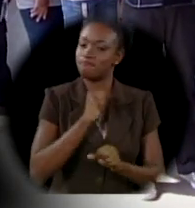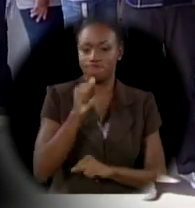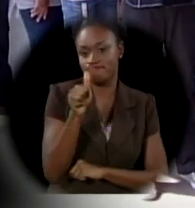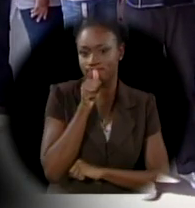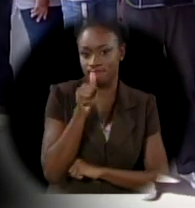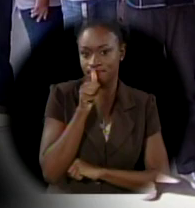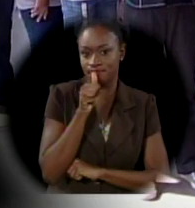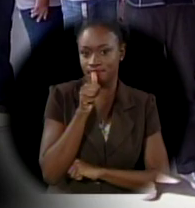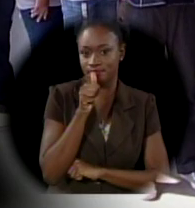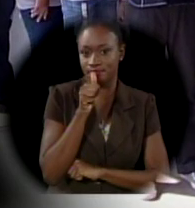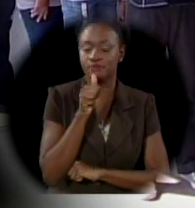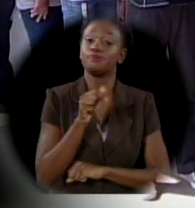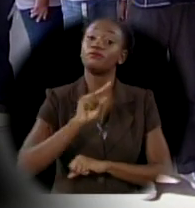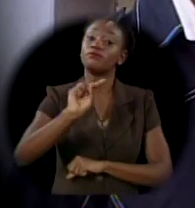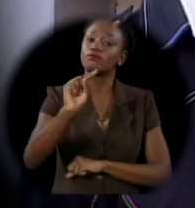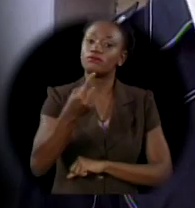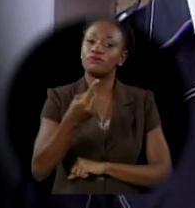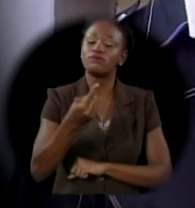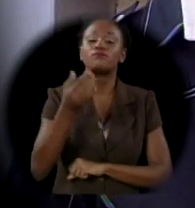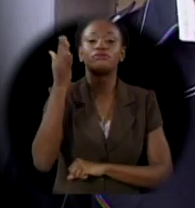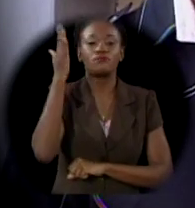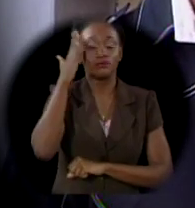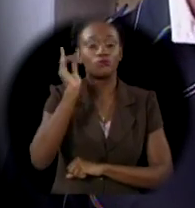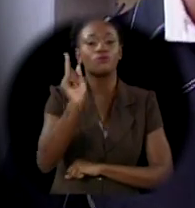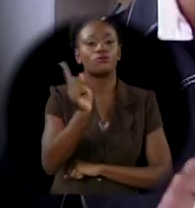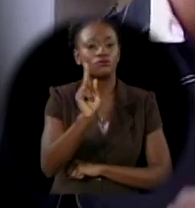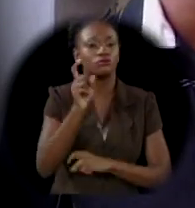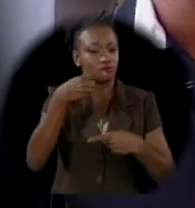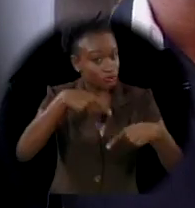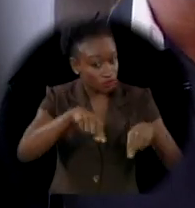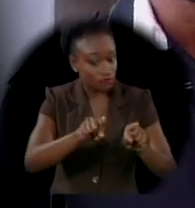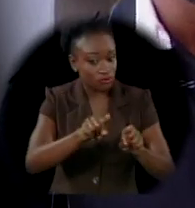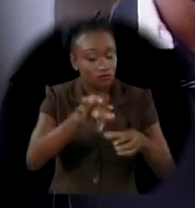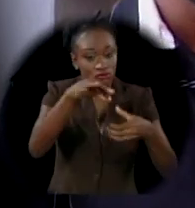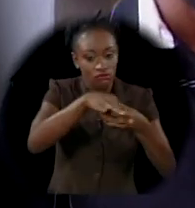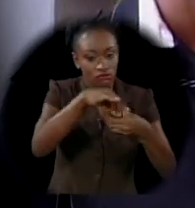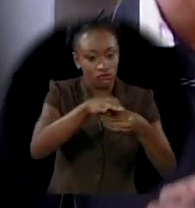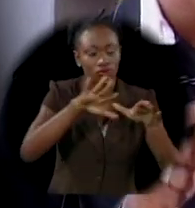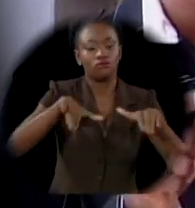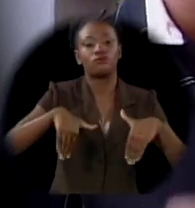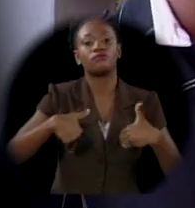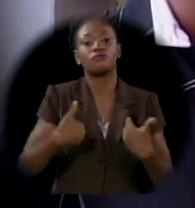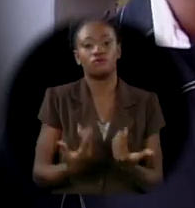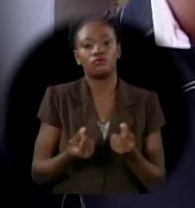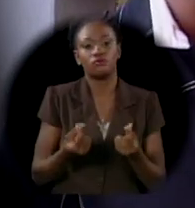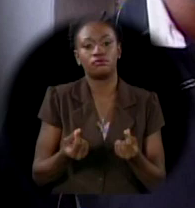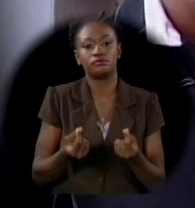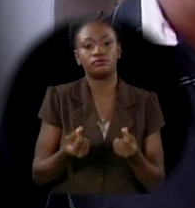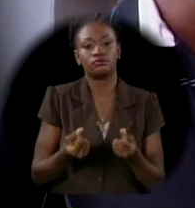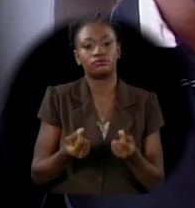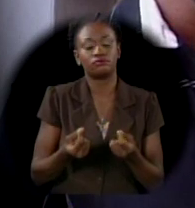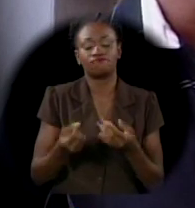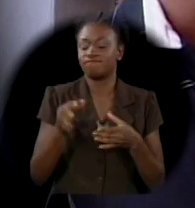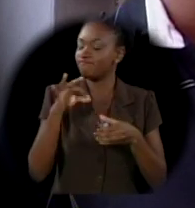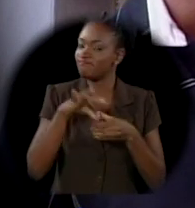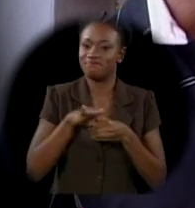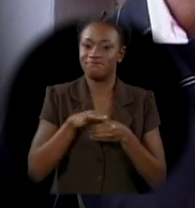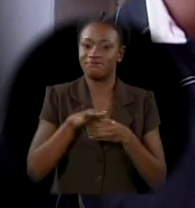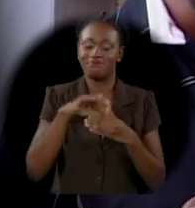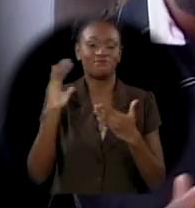no private matter. But first you must know where to cast your vote and how to do it.